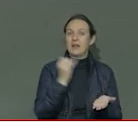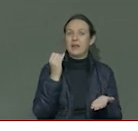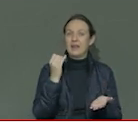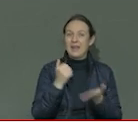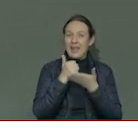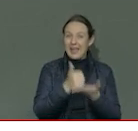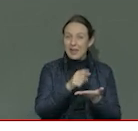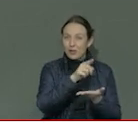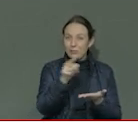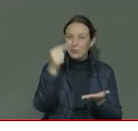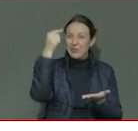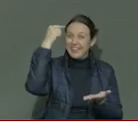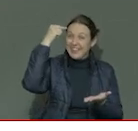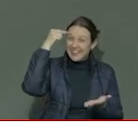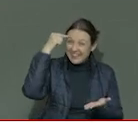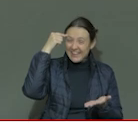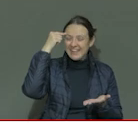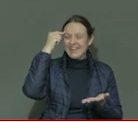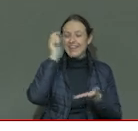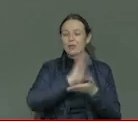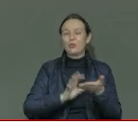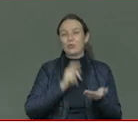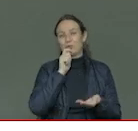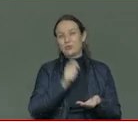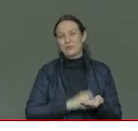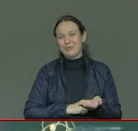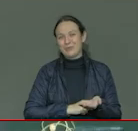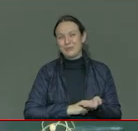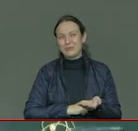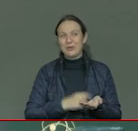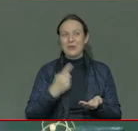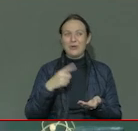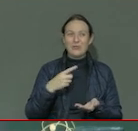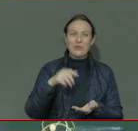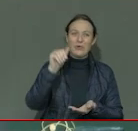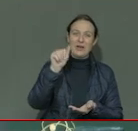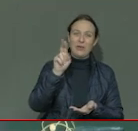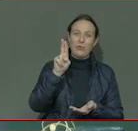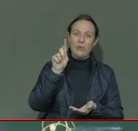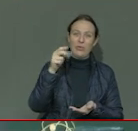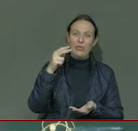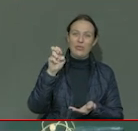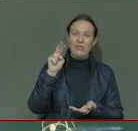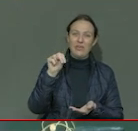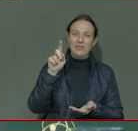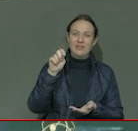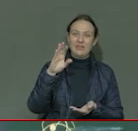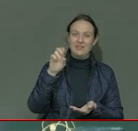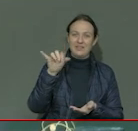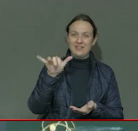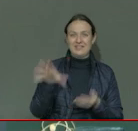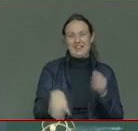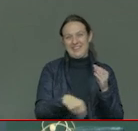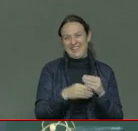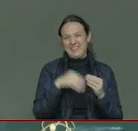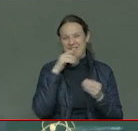authenticity. Highlight that. The whole point is Jan Patel wants us to believe the story. So he